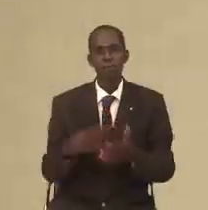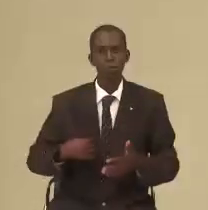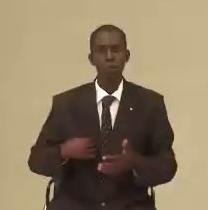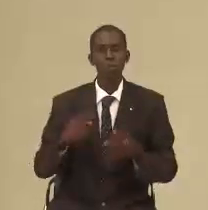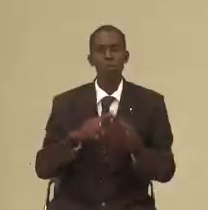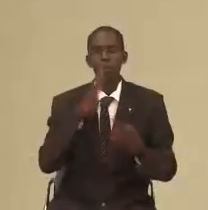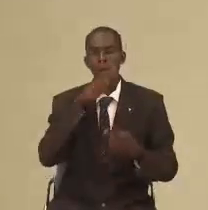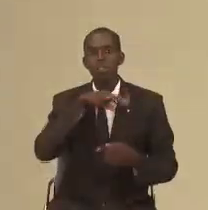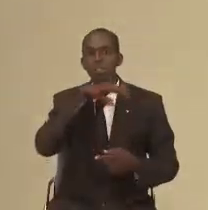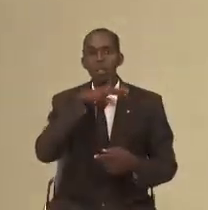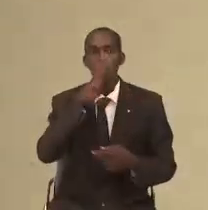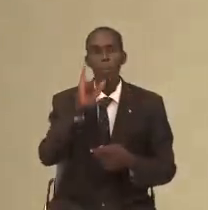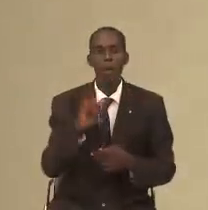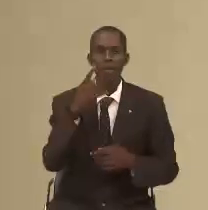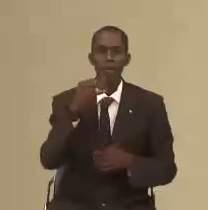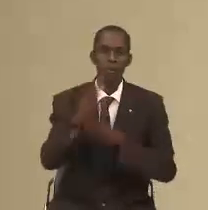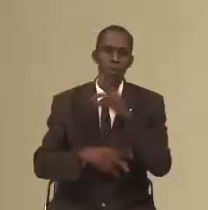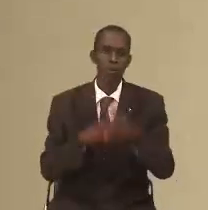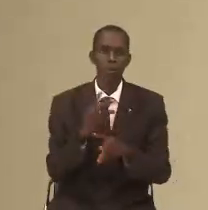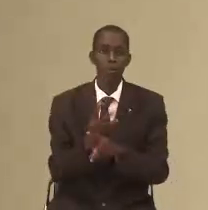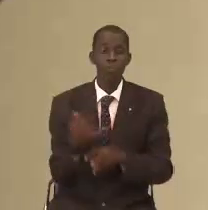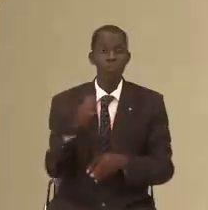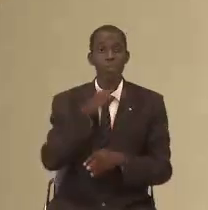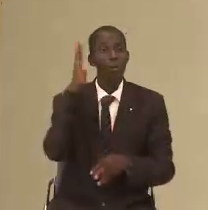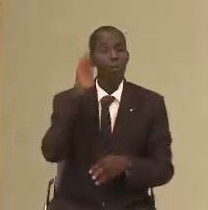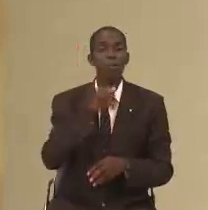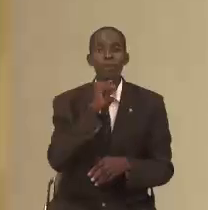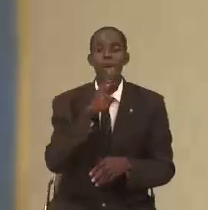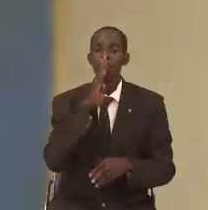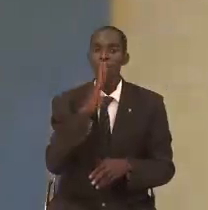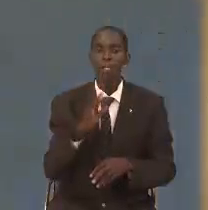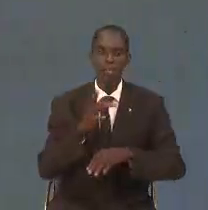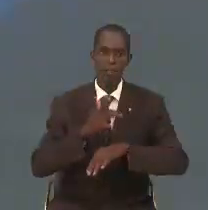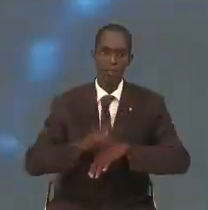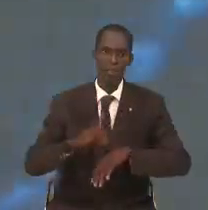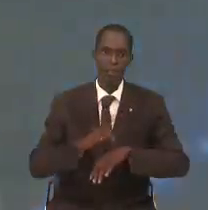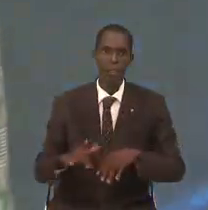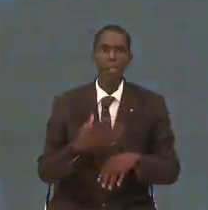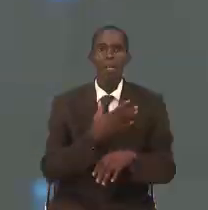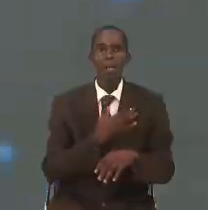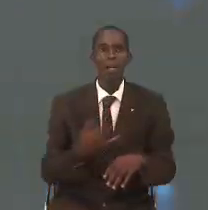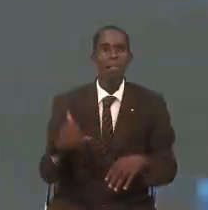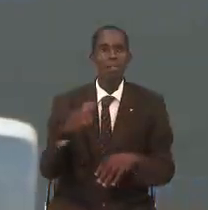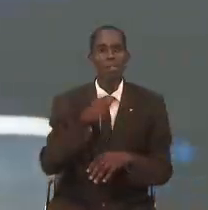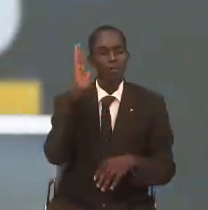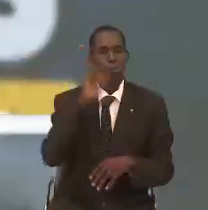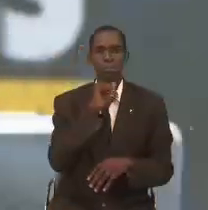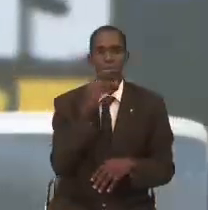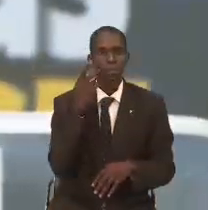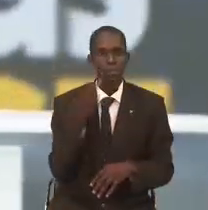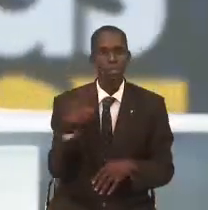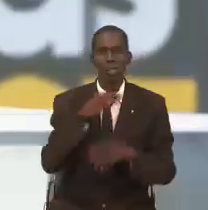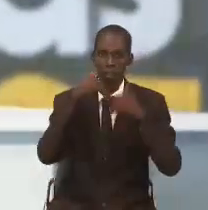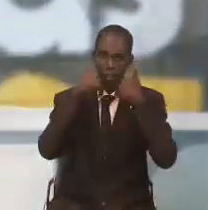the world. It says, then they will not walk naked, and then they will not see its shame. In Revelation